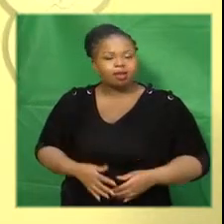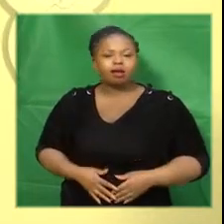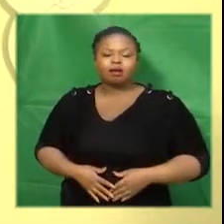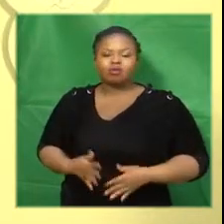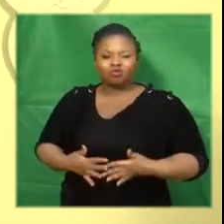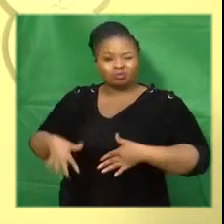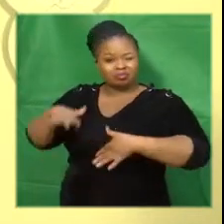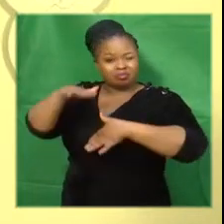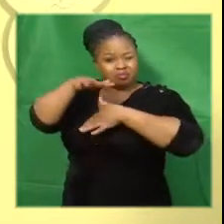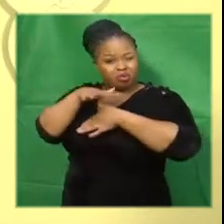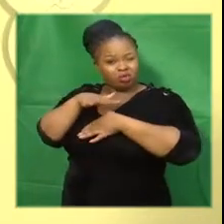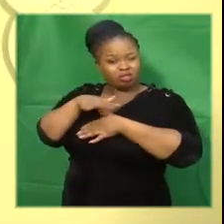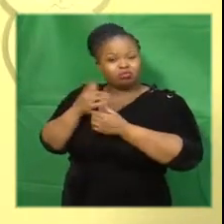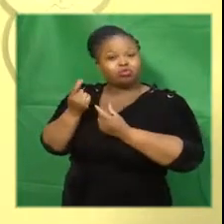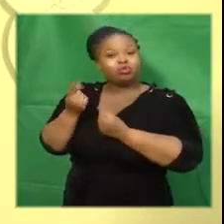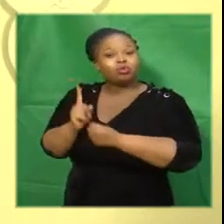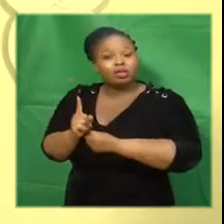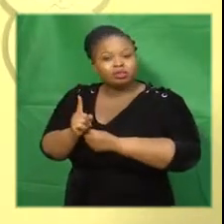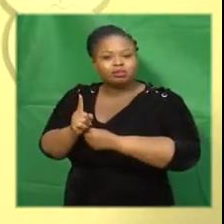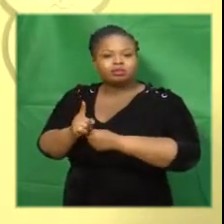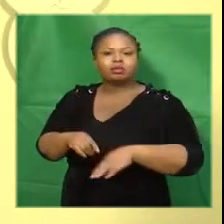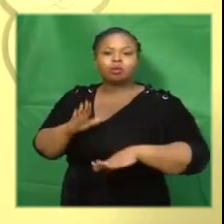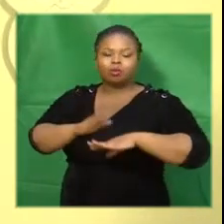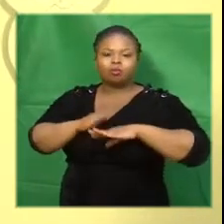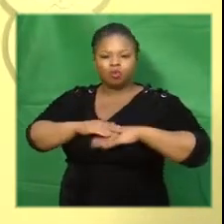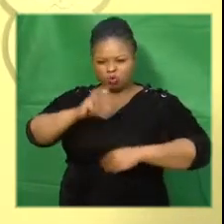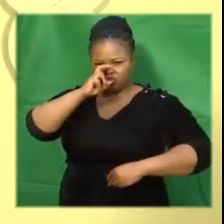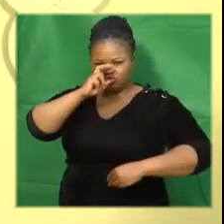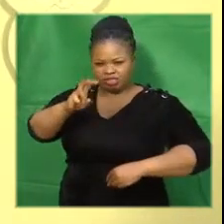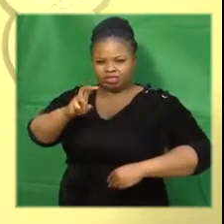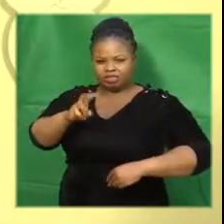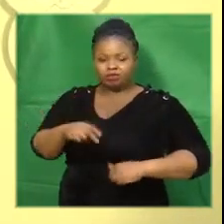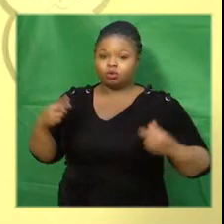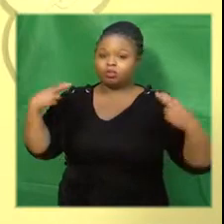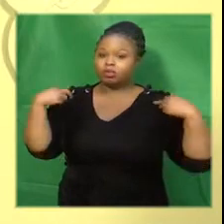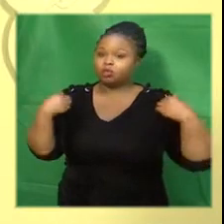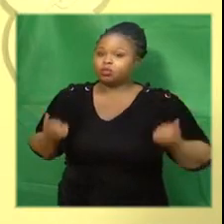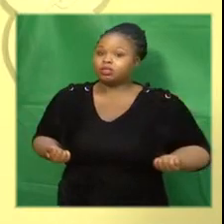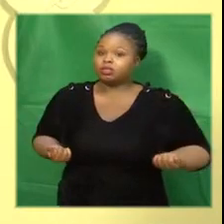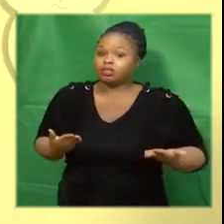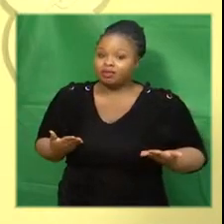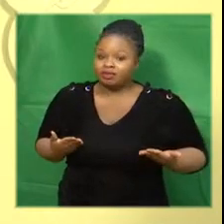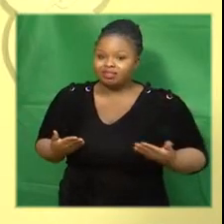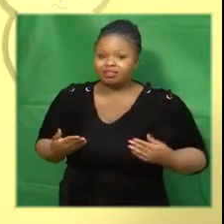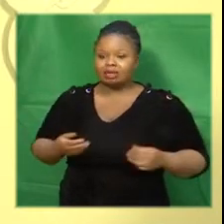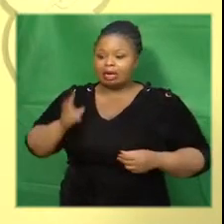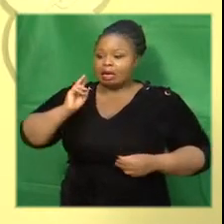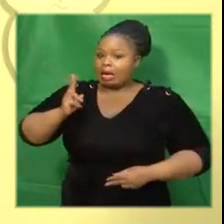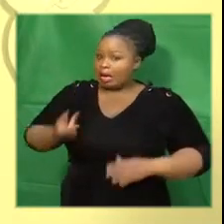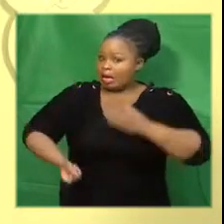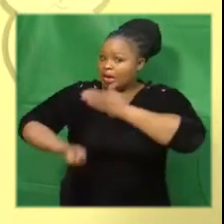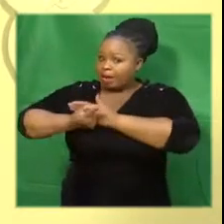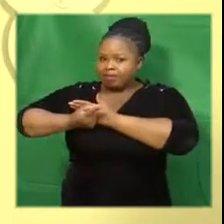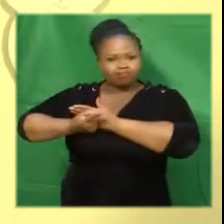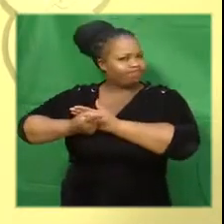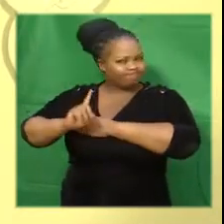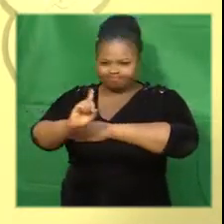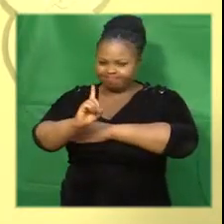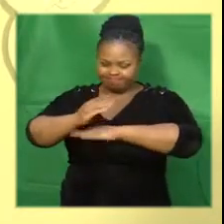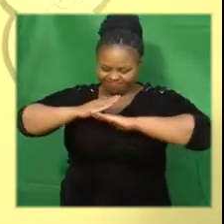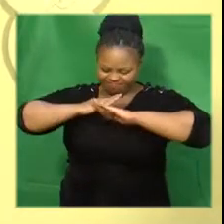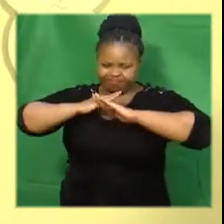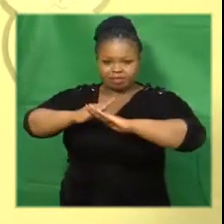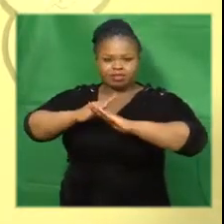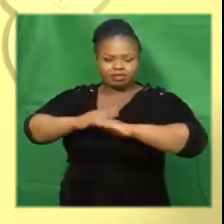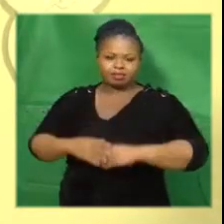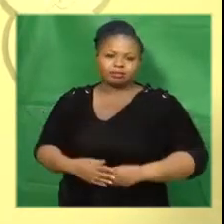are undertaking to strengthen our security services and to prevent a recurrence of these events,